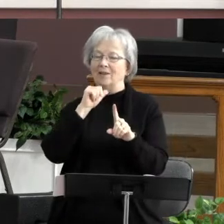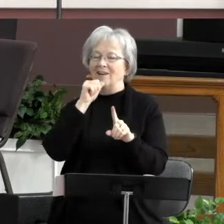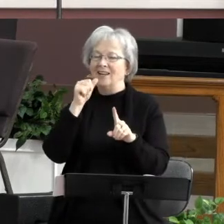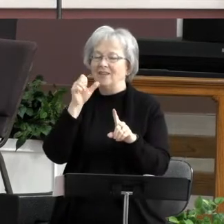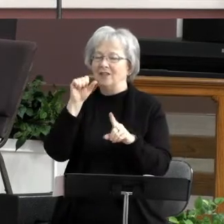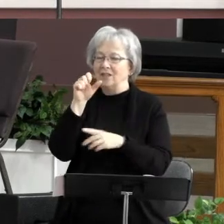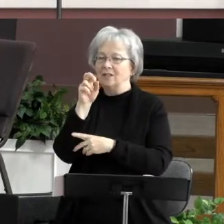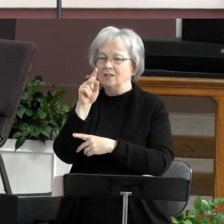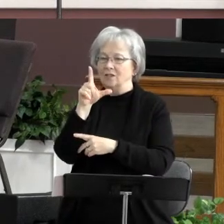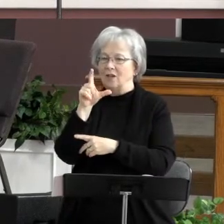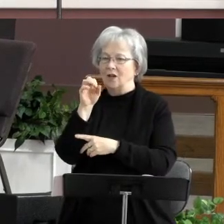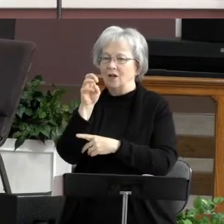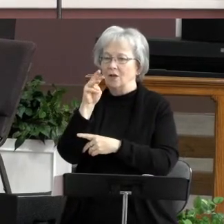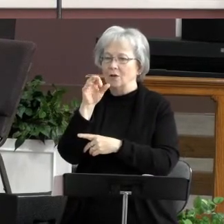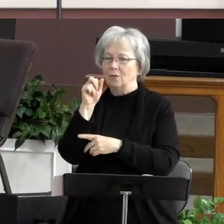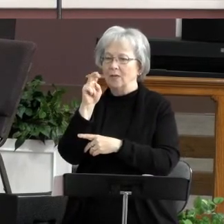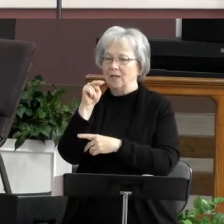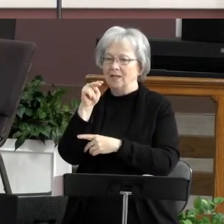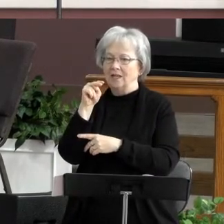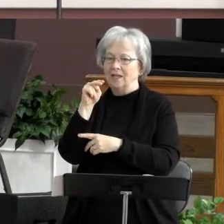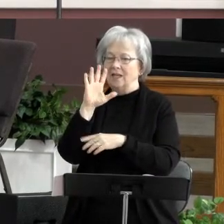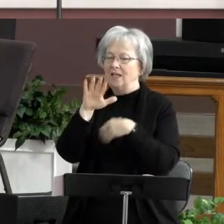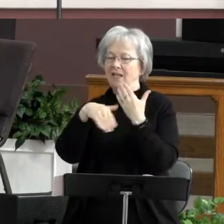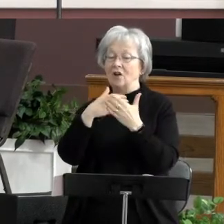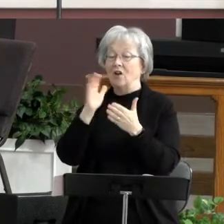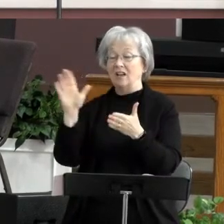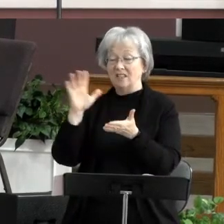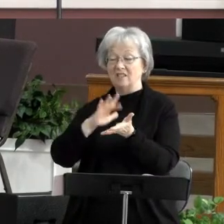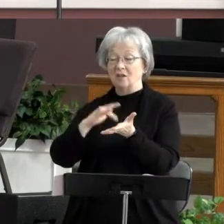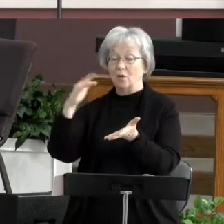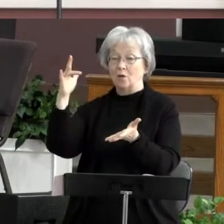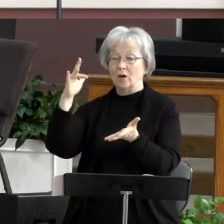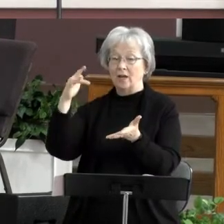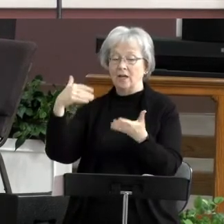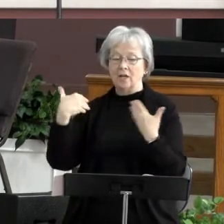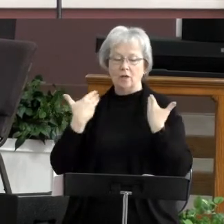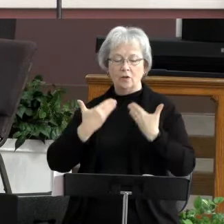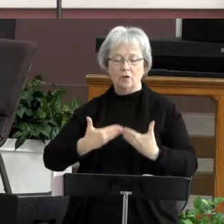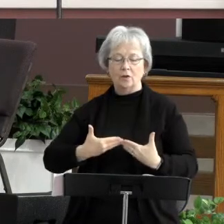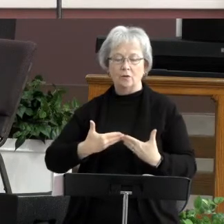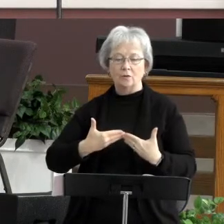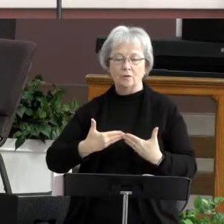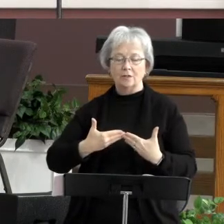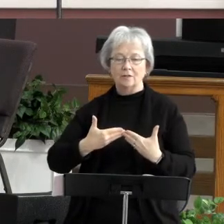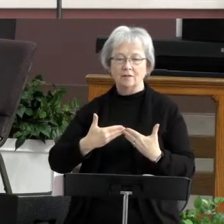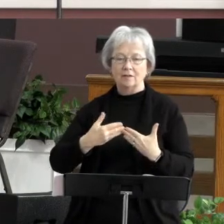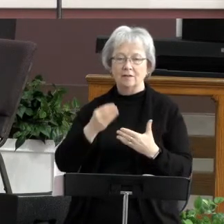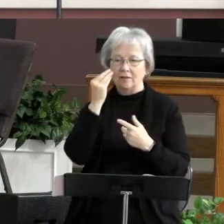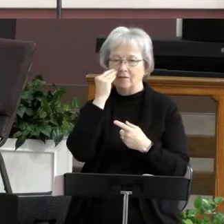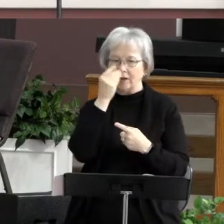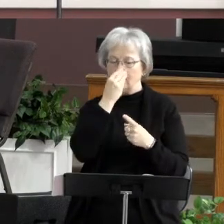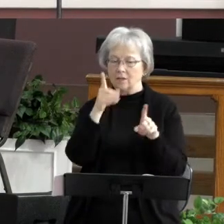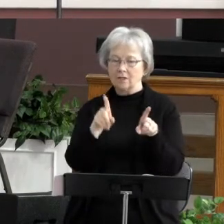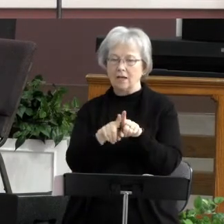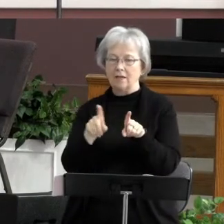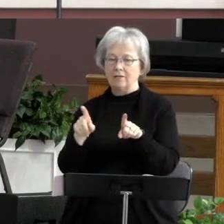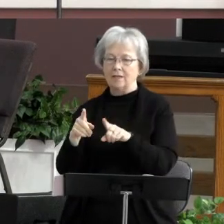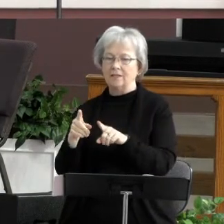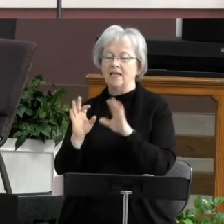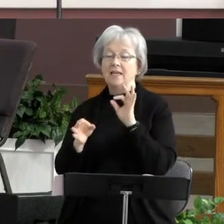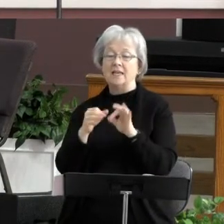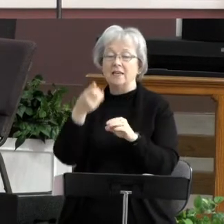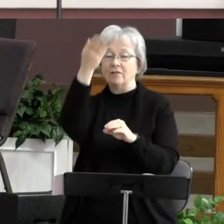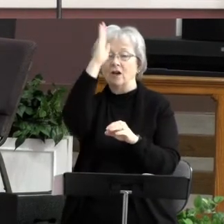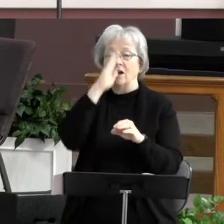glory clothed himself like one of these. But if God so clothes the grass of the field, which is alive today and tomorrow is thrown into the